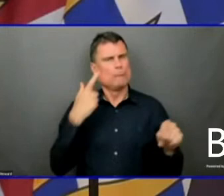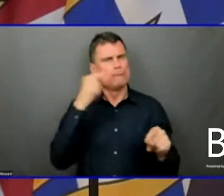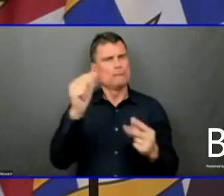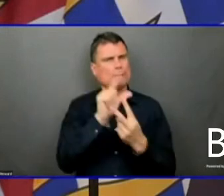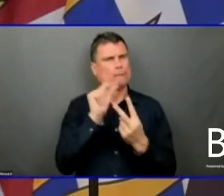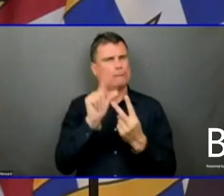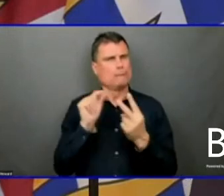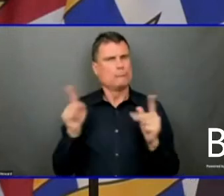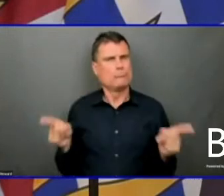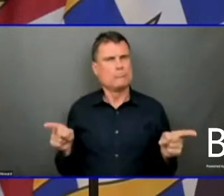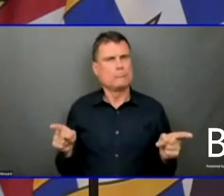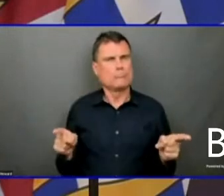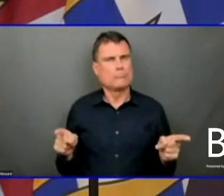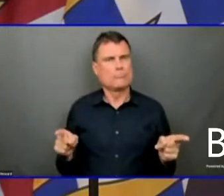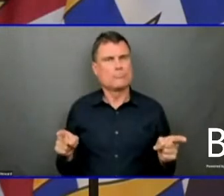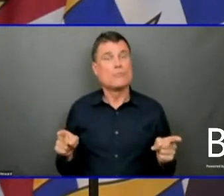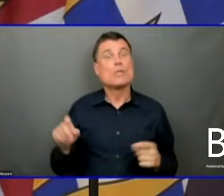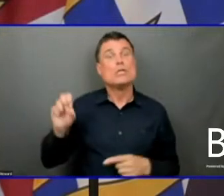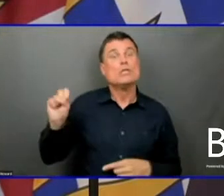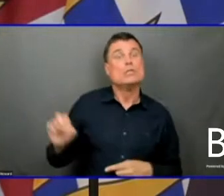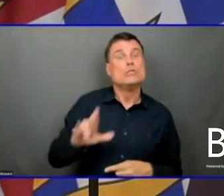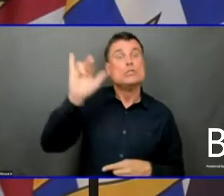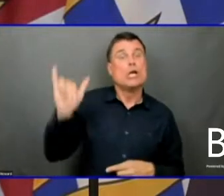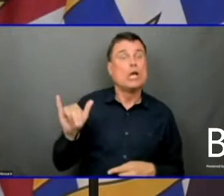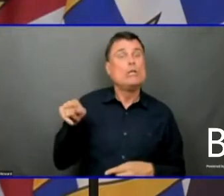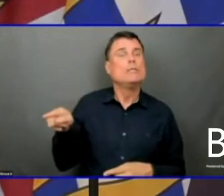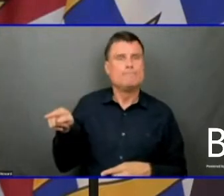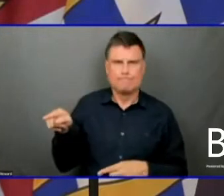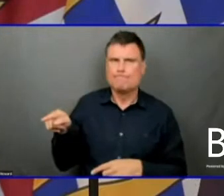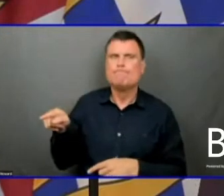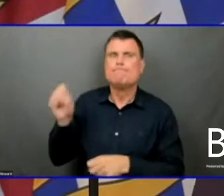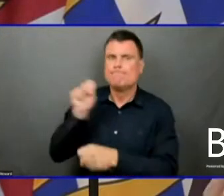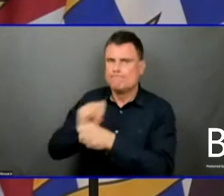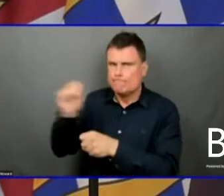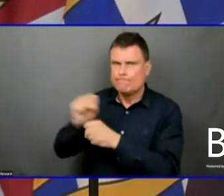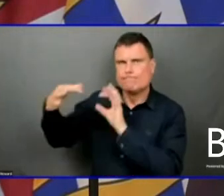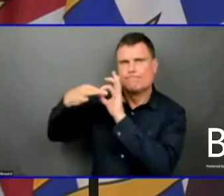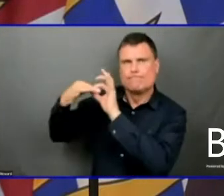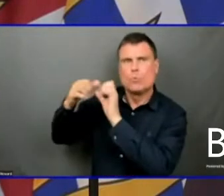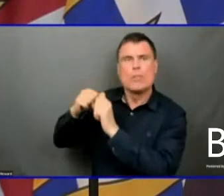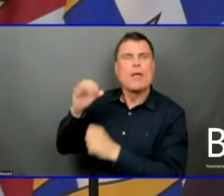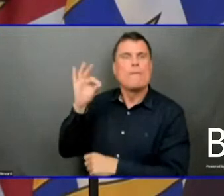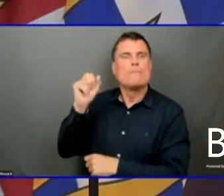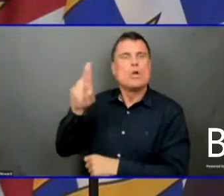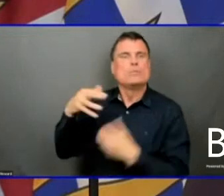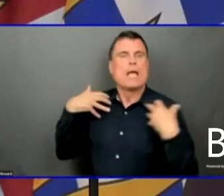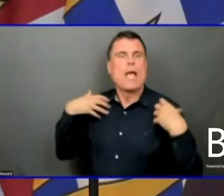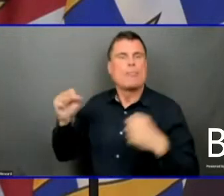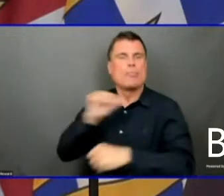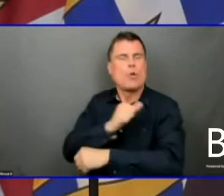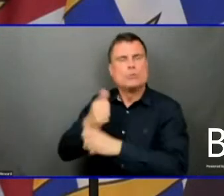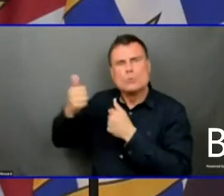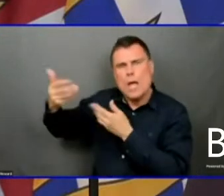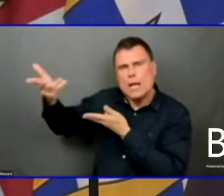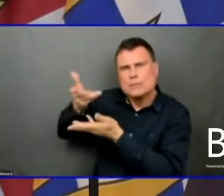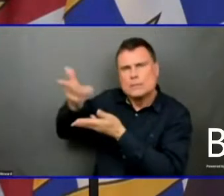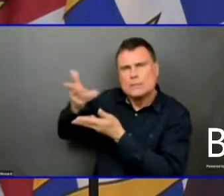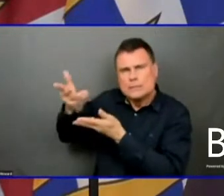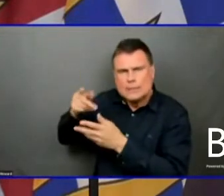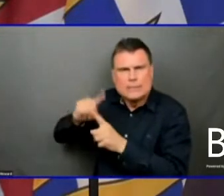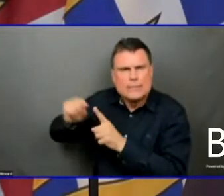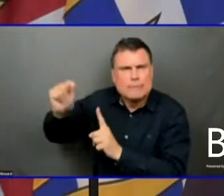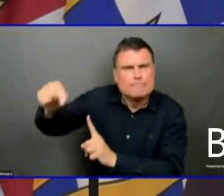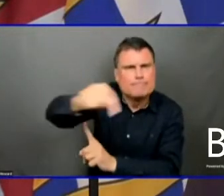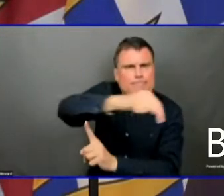with Fraser Health to engage with all those different settings for different populations in those communities.